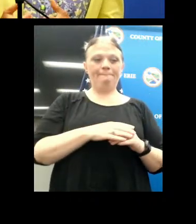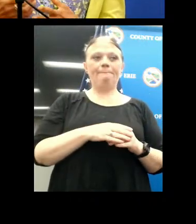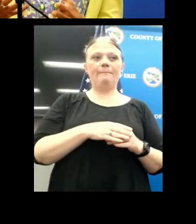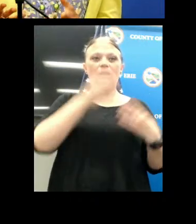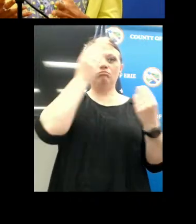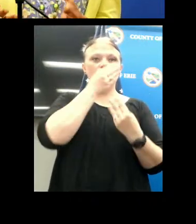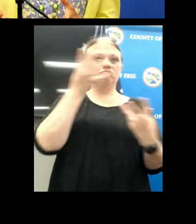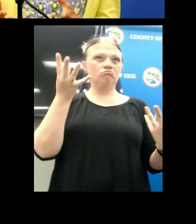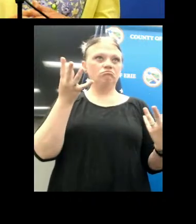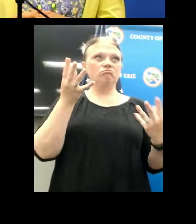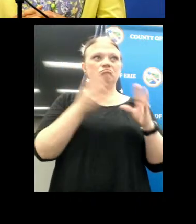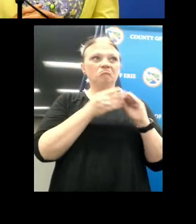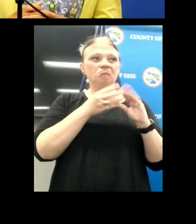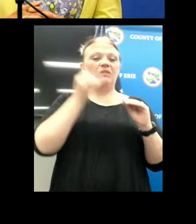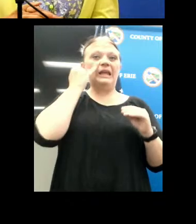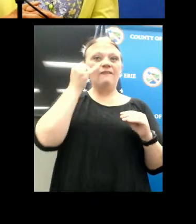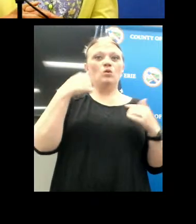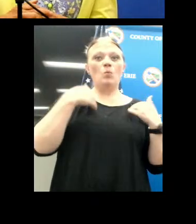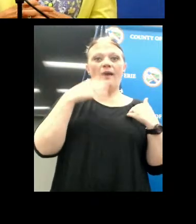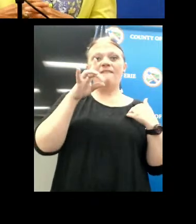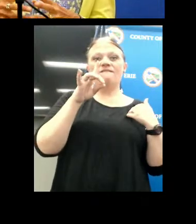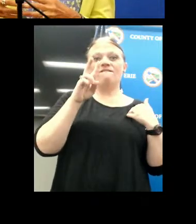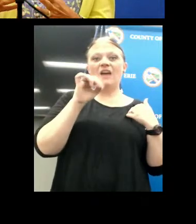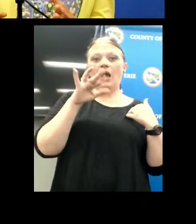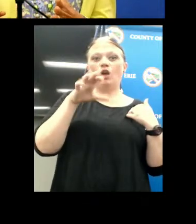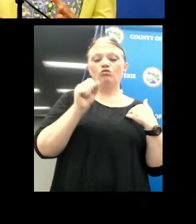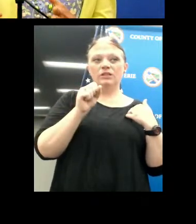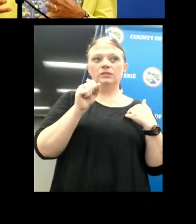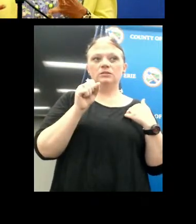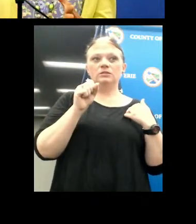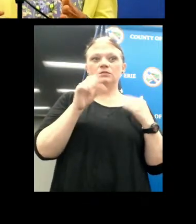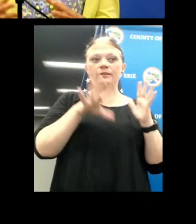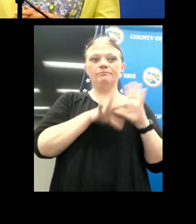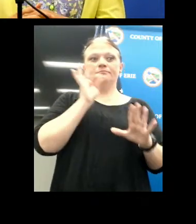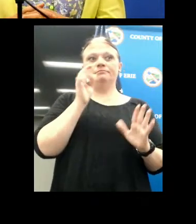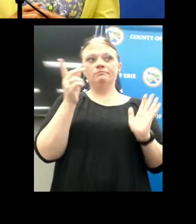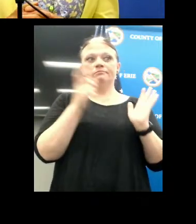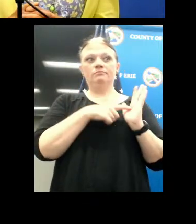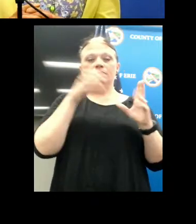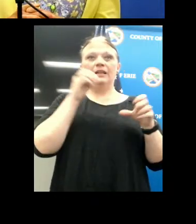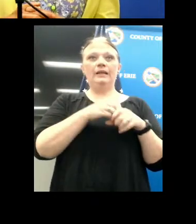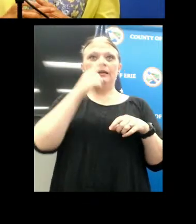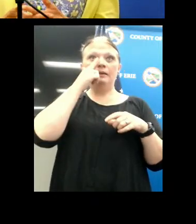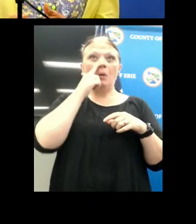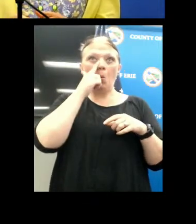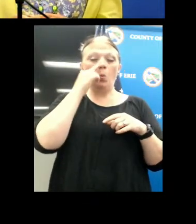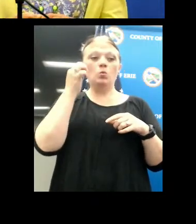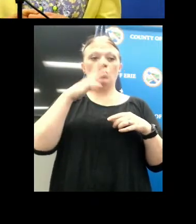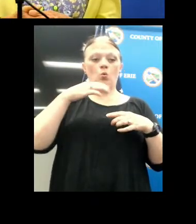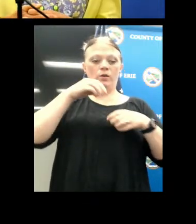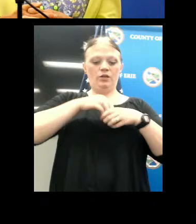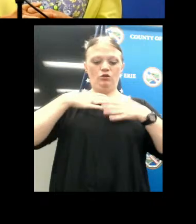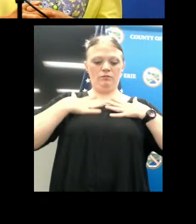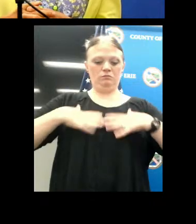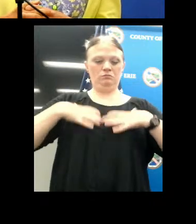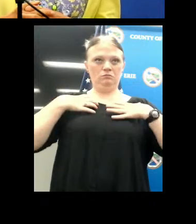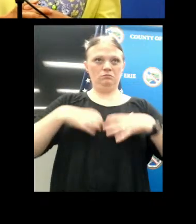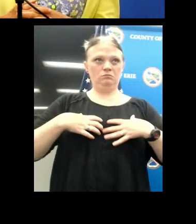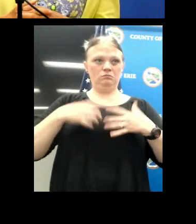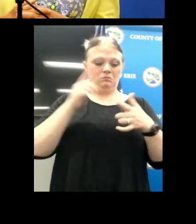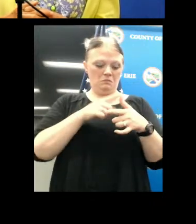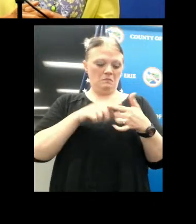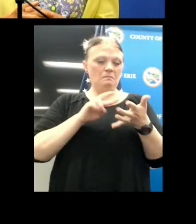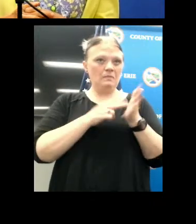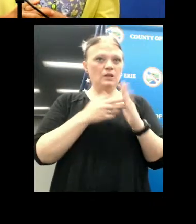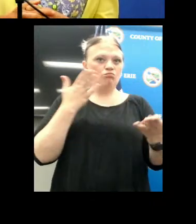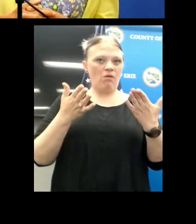that tells you if you have virus detected in your nasopharynx or your respiratory tract, and then you are very likely to be infected